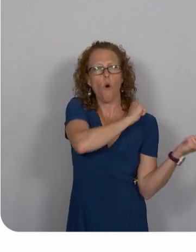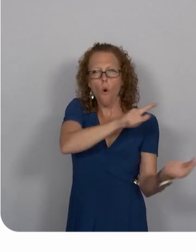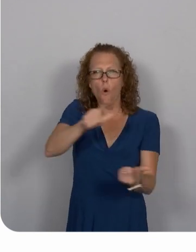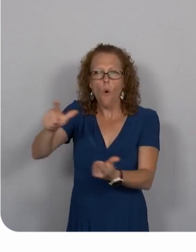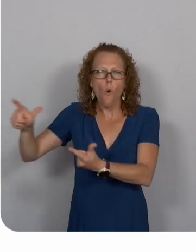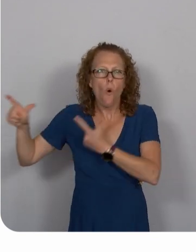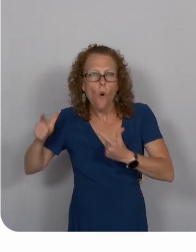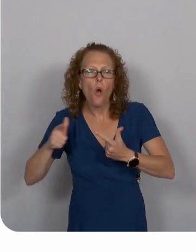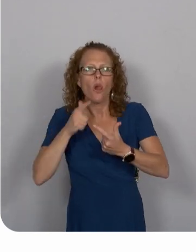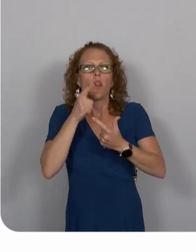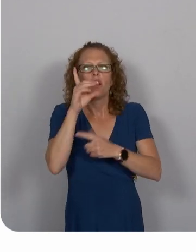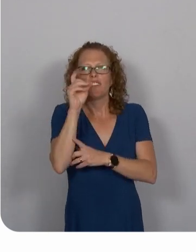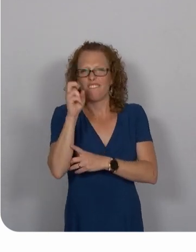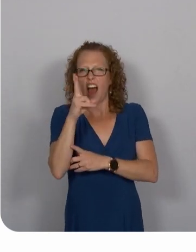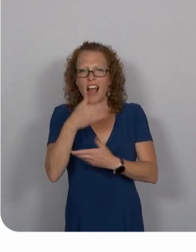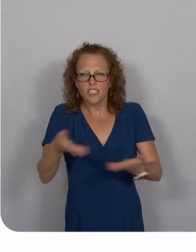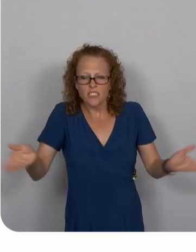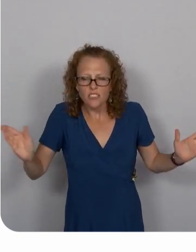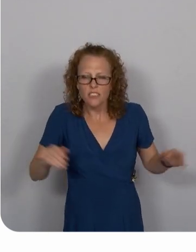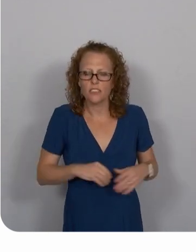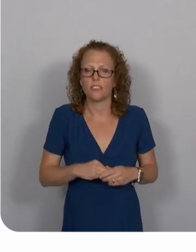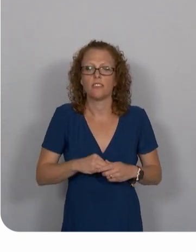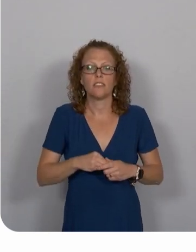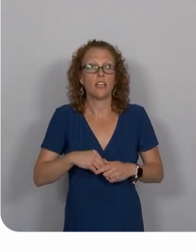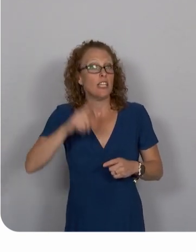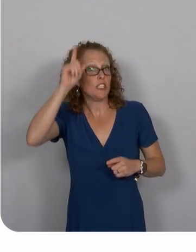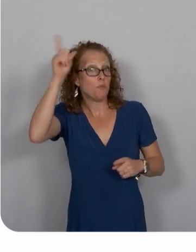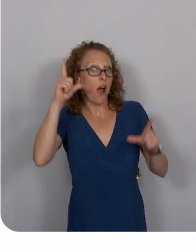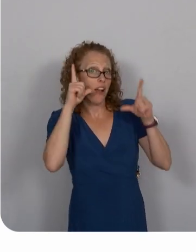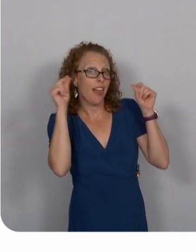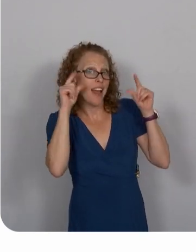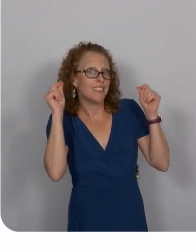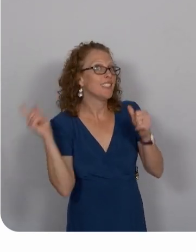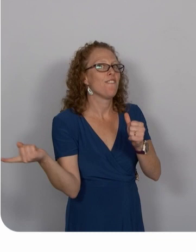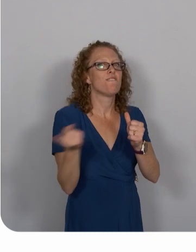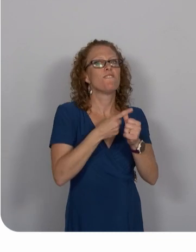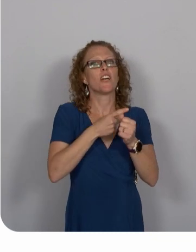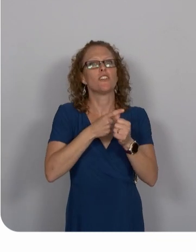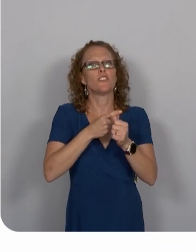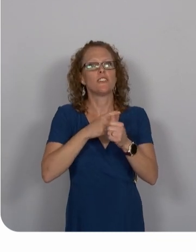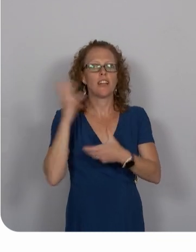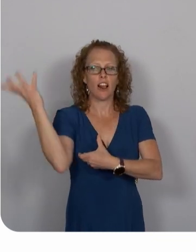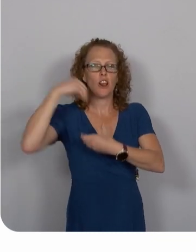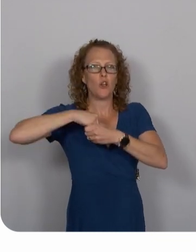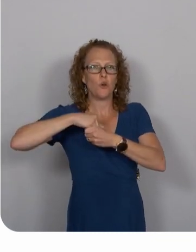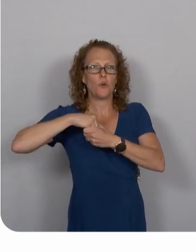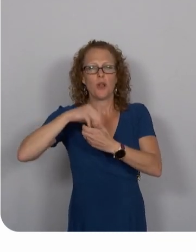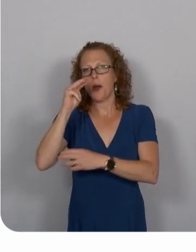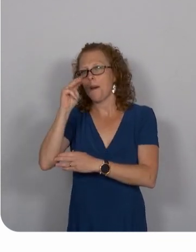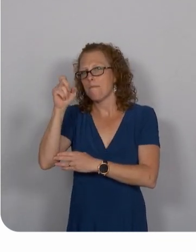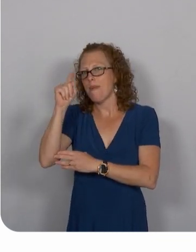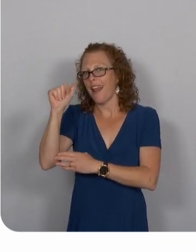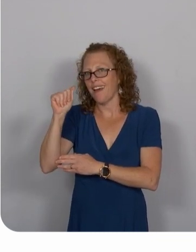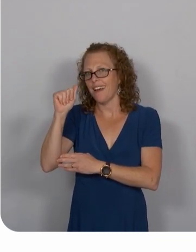in the US, smart glasses will be our first device with Meta AI built in.